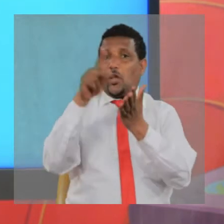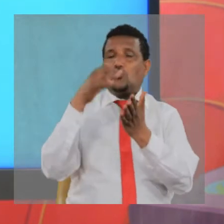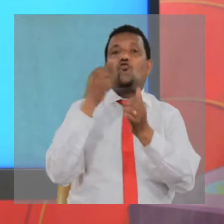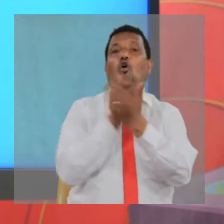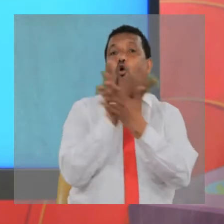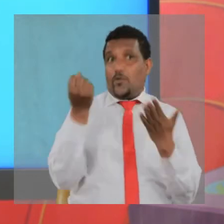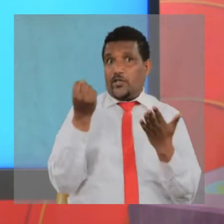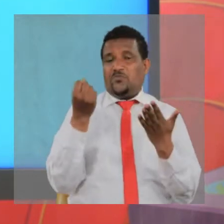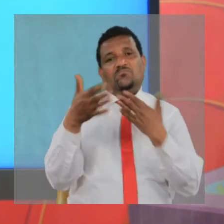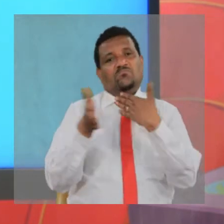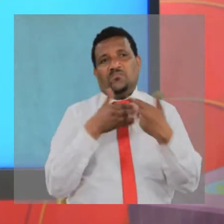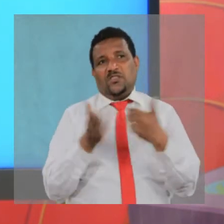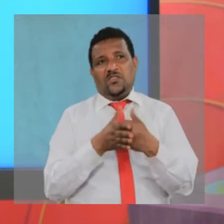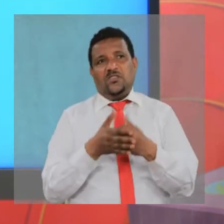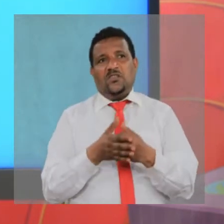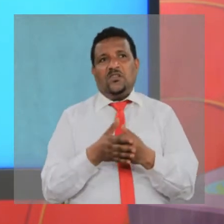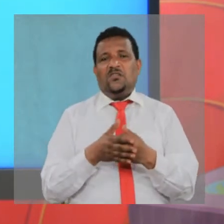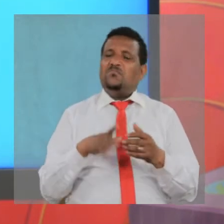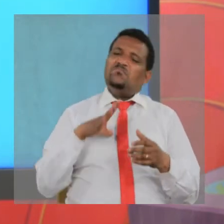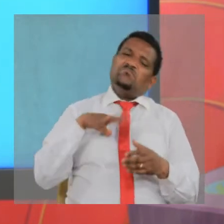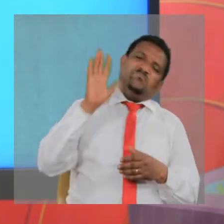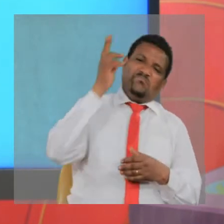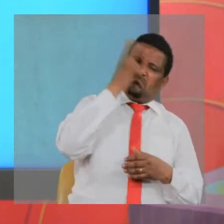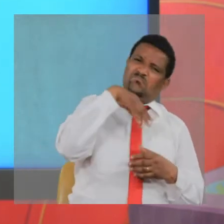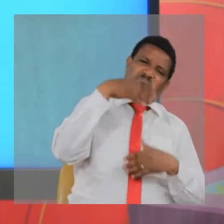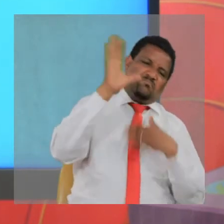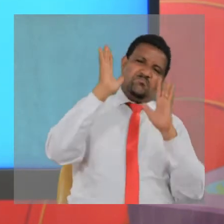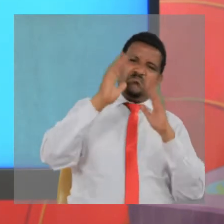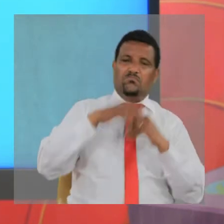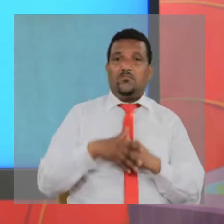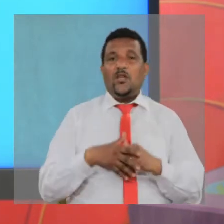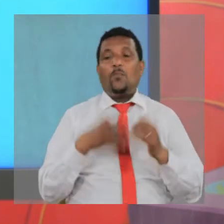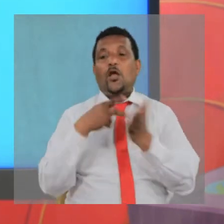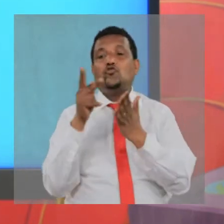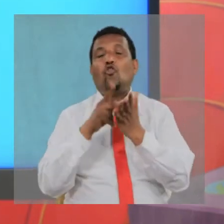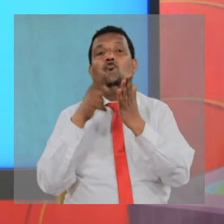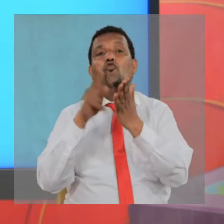commodity, or simply careless to changes in price of a commodity.